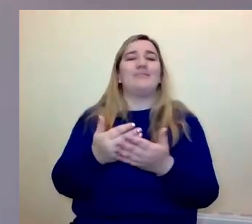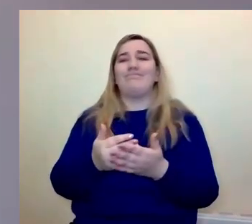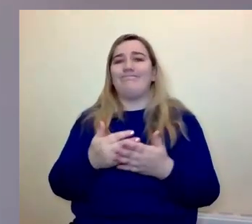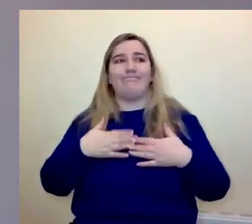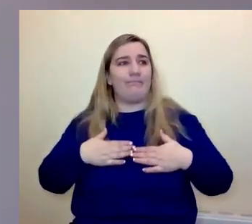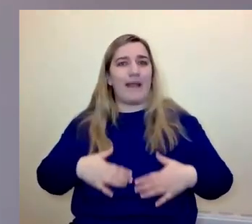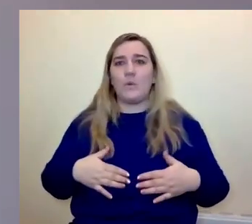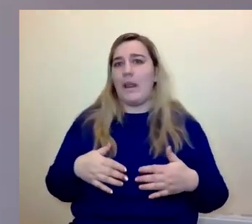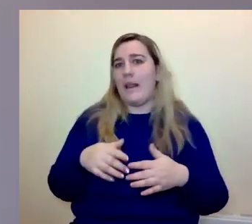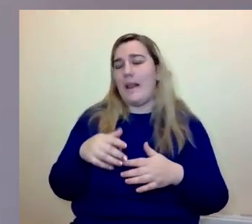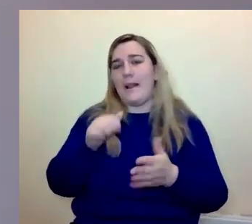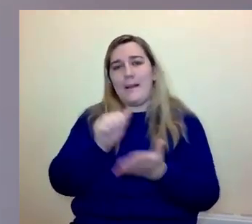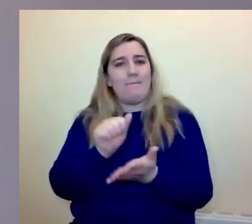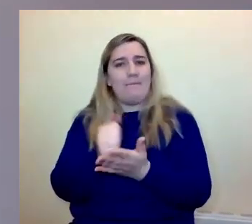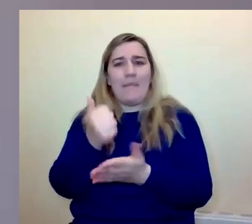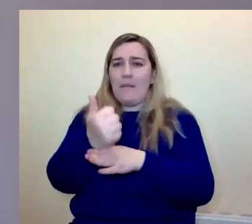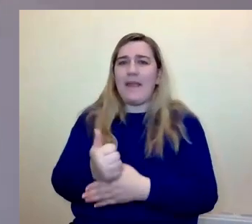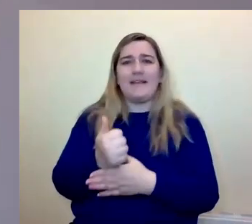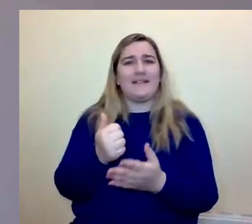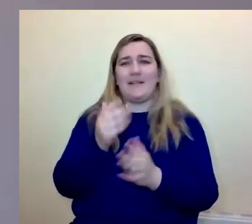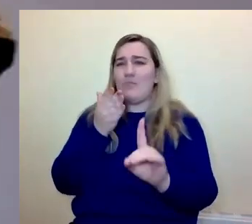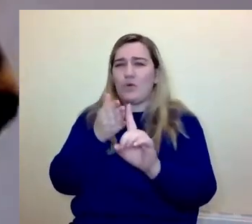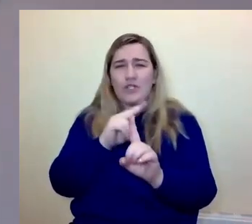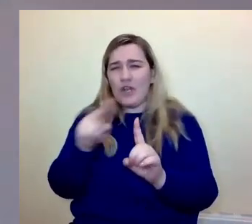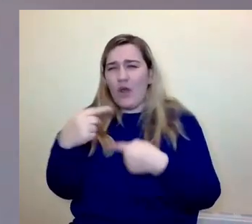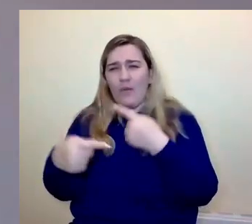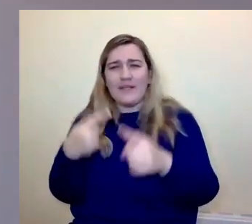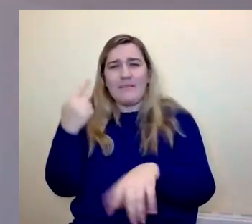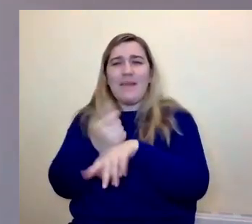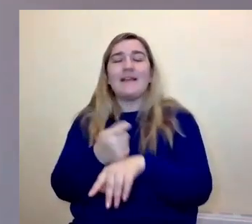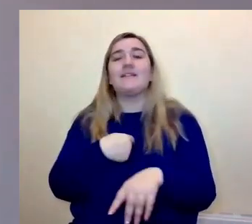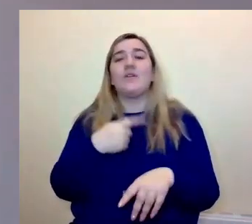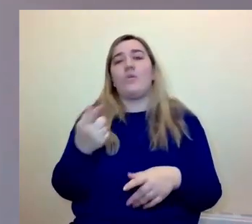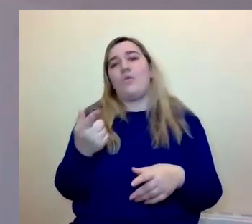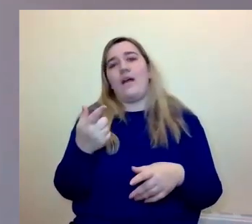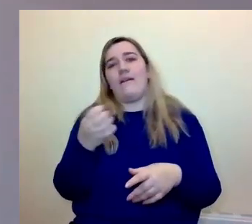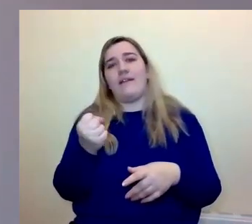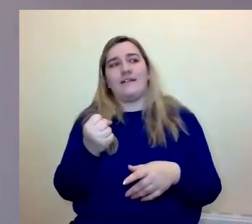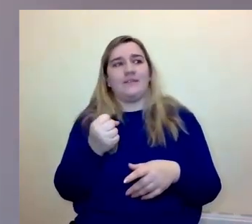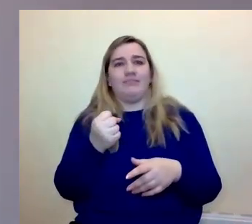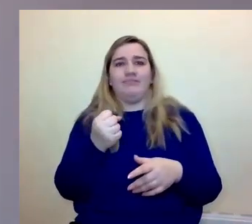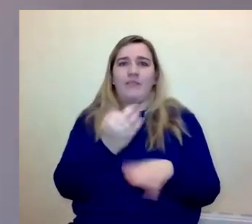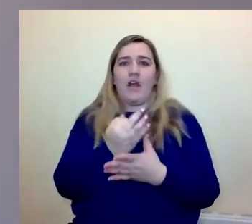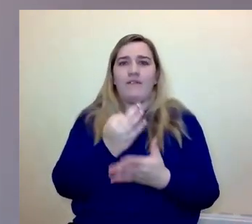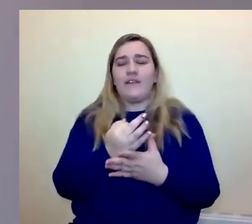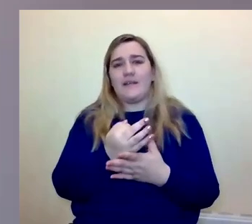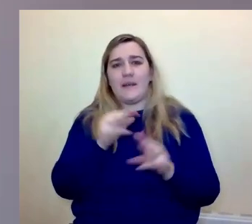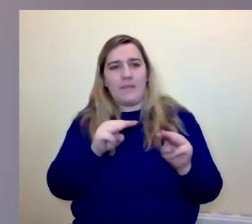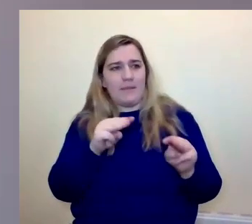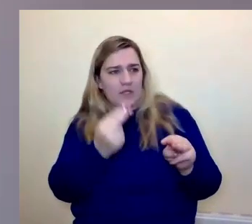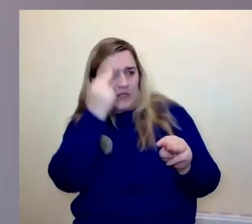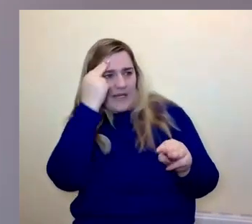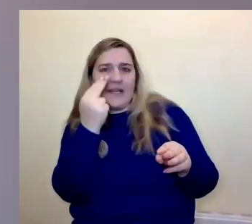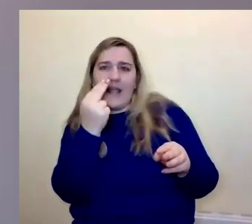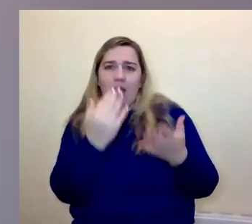the accessible one. Being persuaders to help us to get a free phone number, which we've had now for a couple of months. So thank you to our